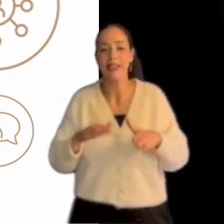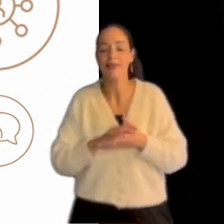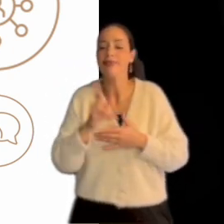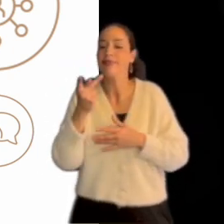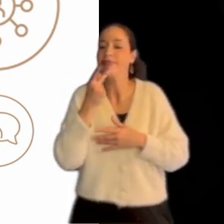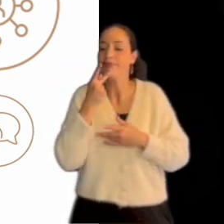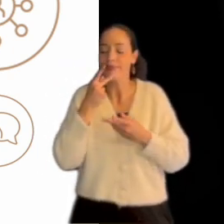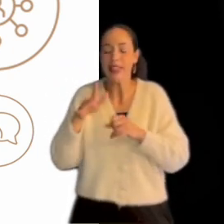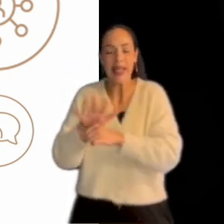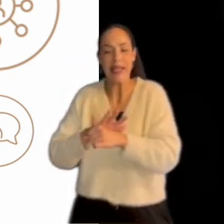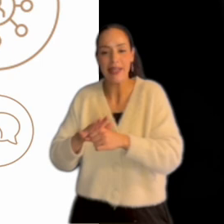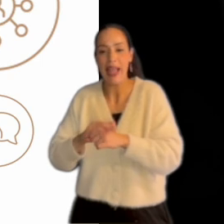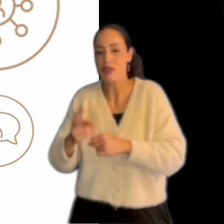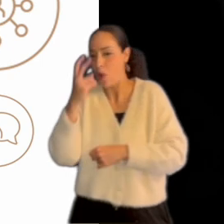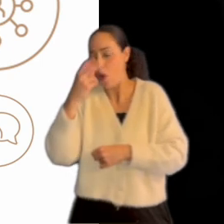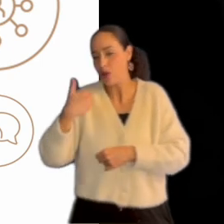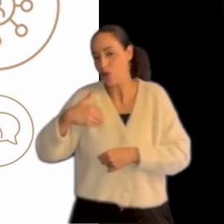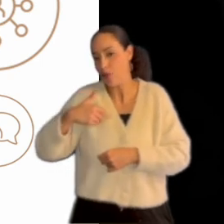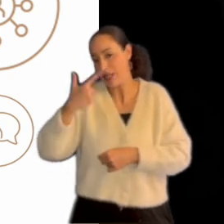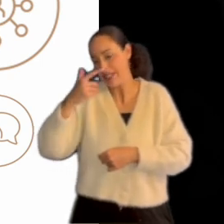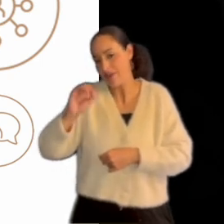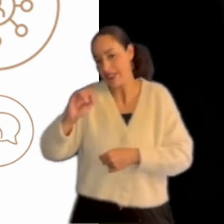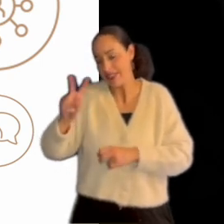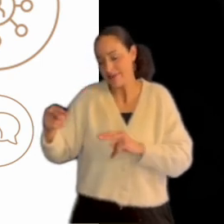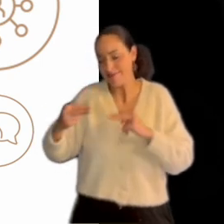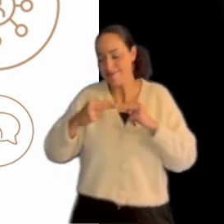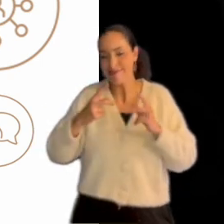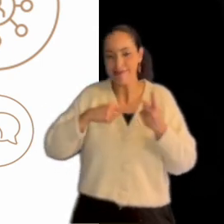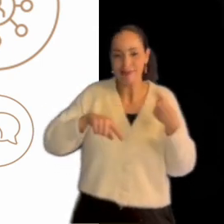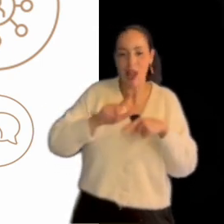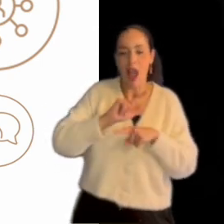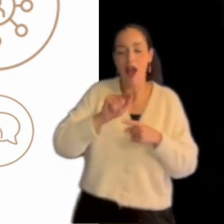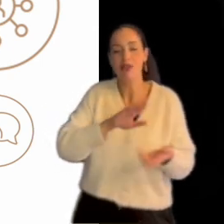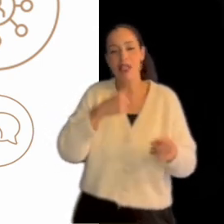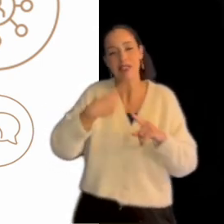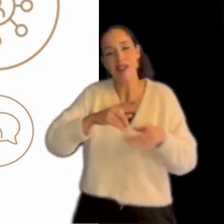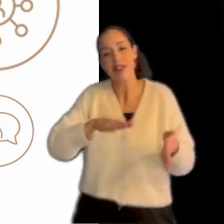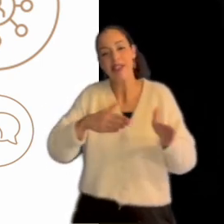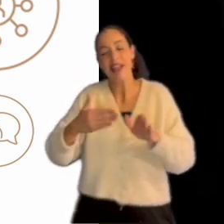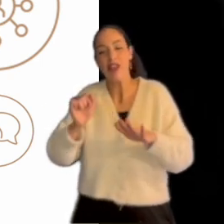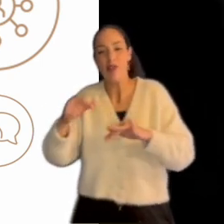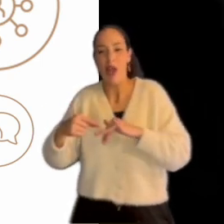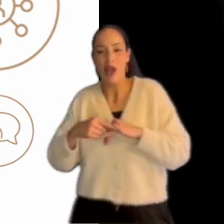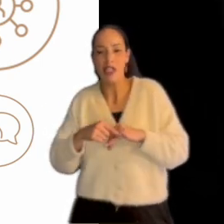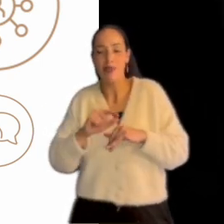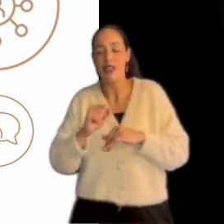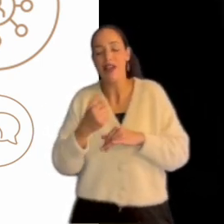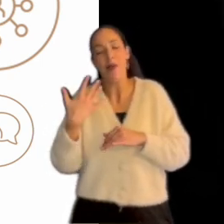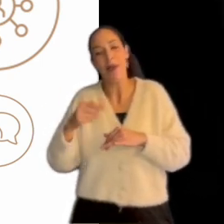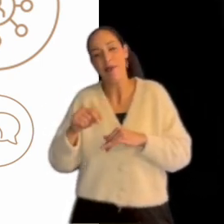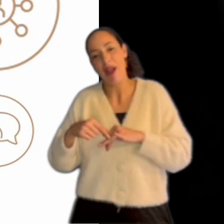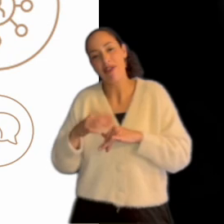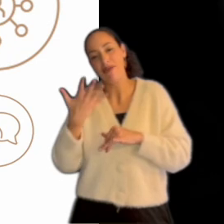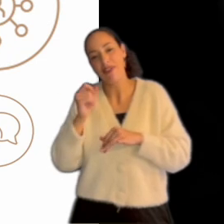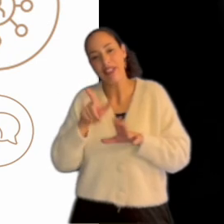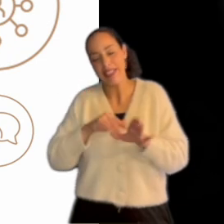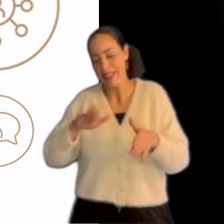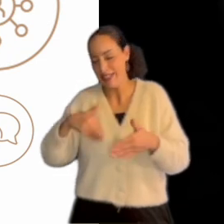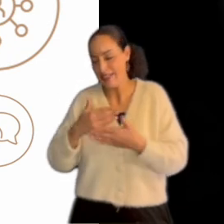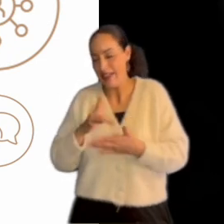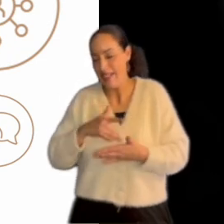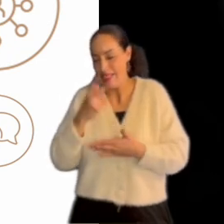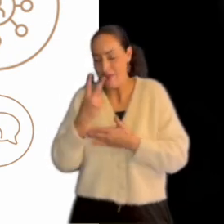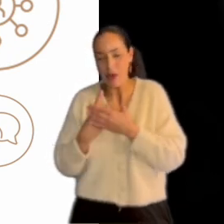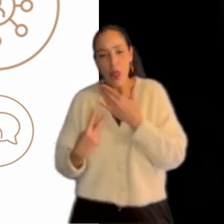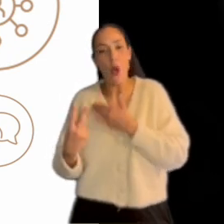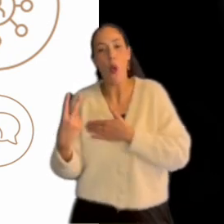had lived alone, having had no children of their own, and since the start of the pandemic, they had become increasingly isolated. Many of the usual activities that